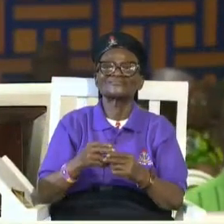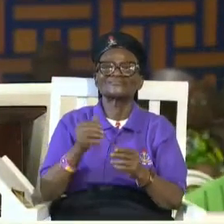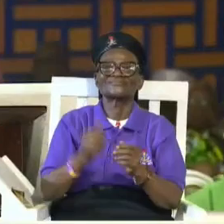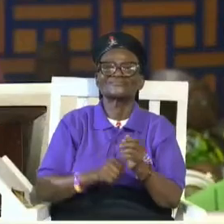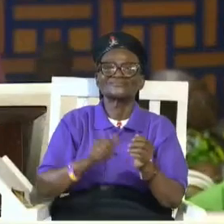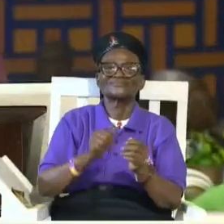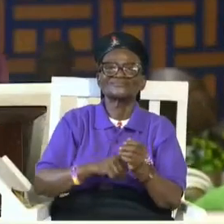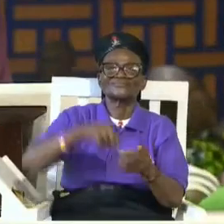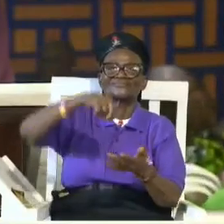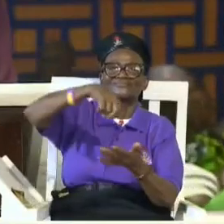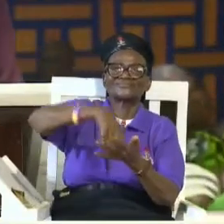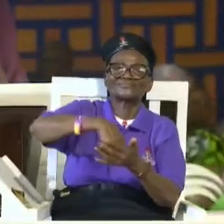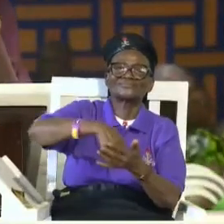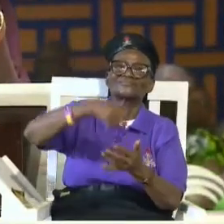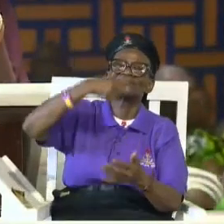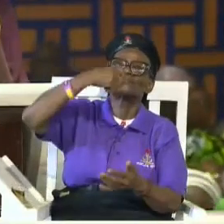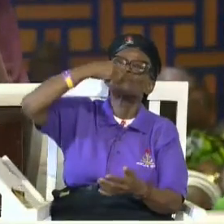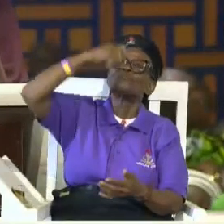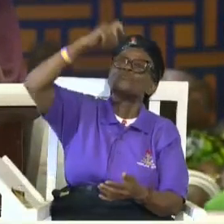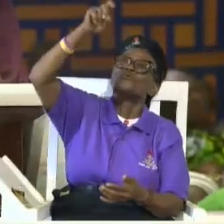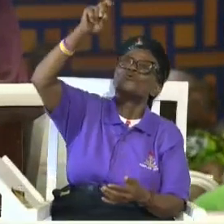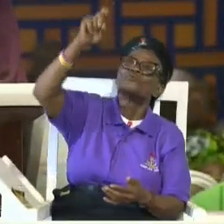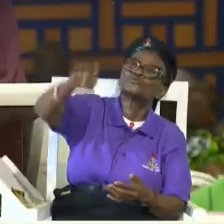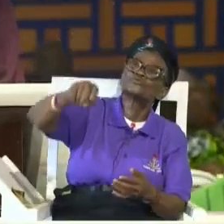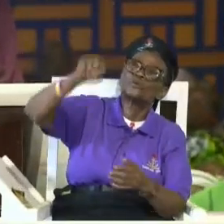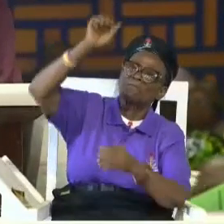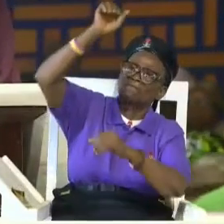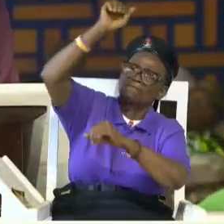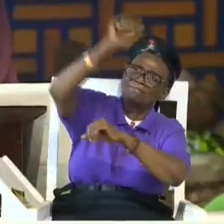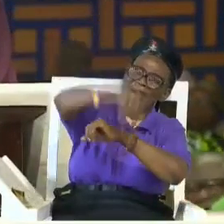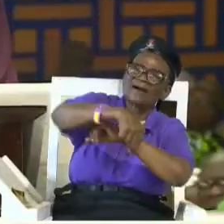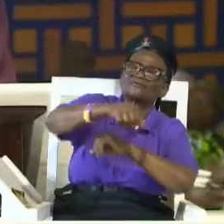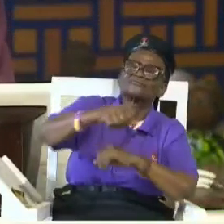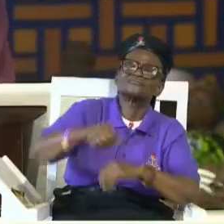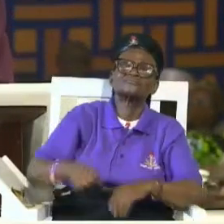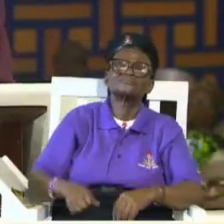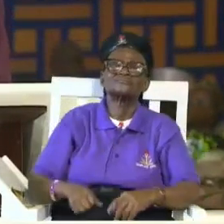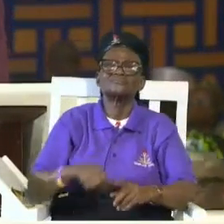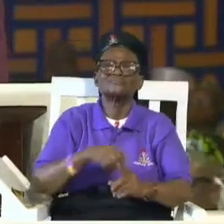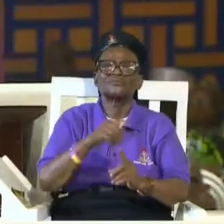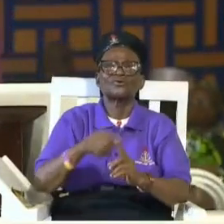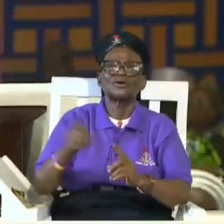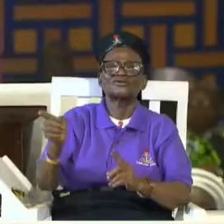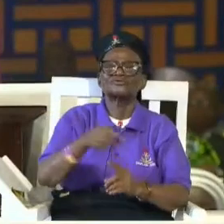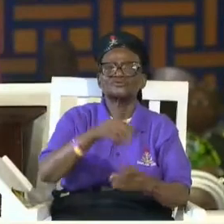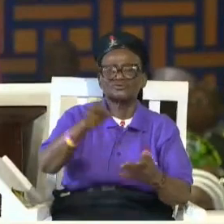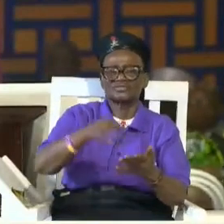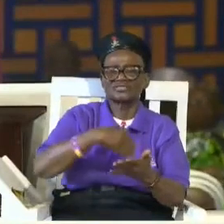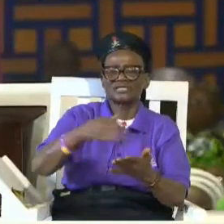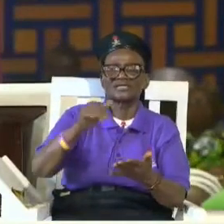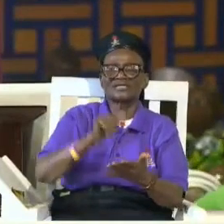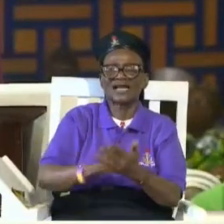every knee must bow. And when you are singing that song,